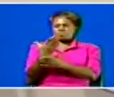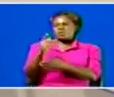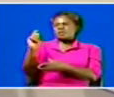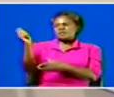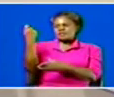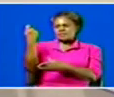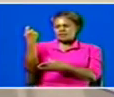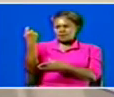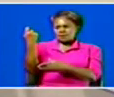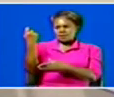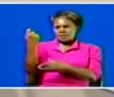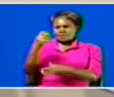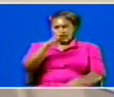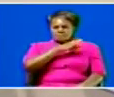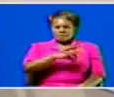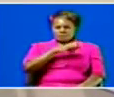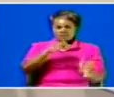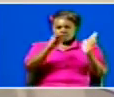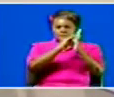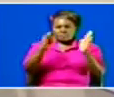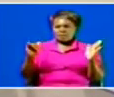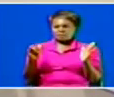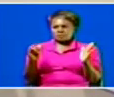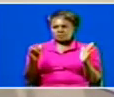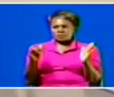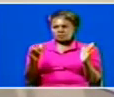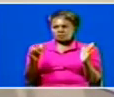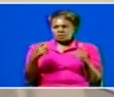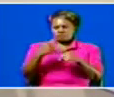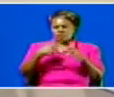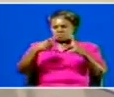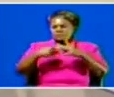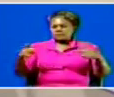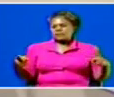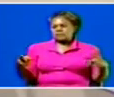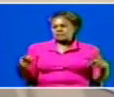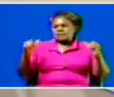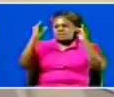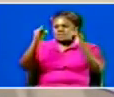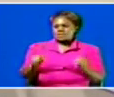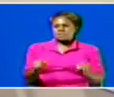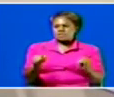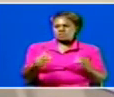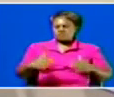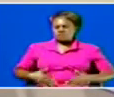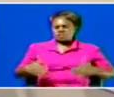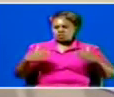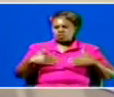Kenya, benefiting in part from the rollout of the new fiscal